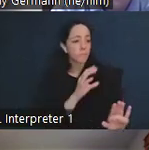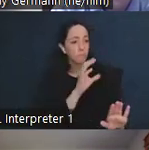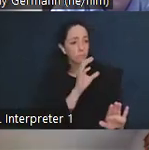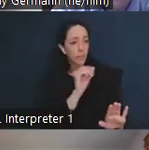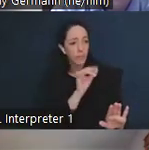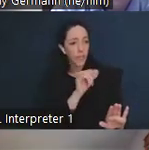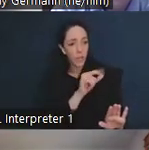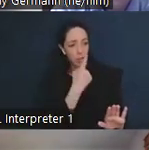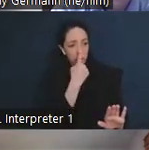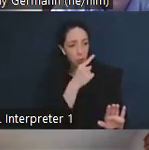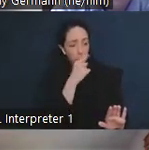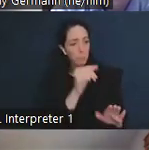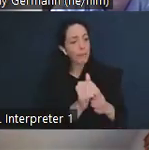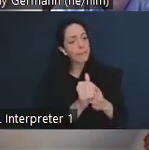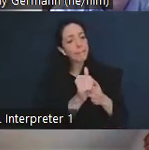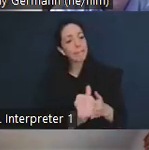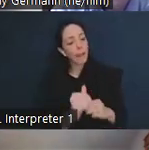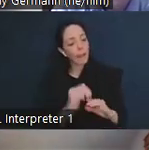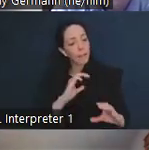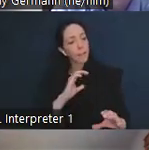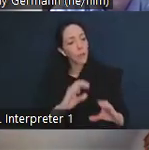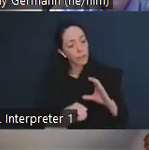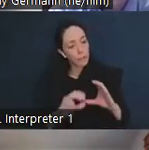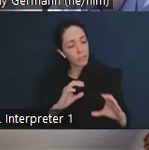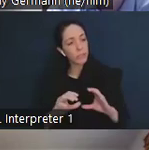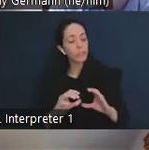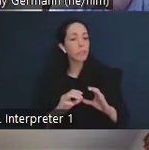the conversation. But